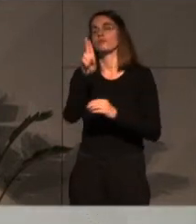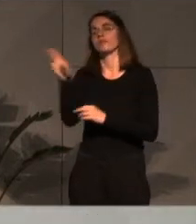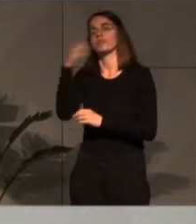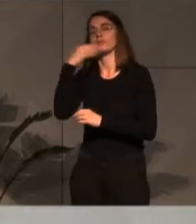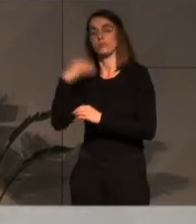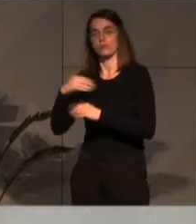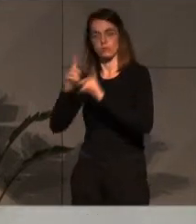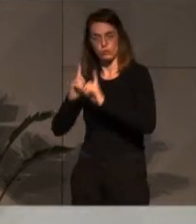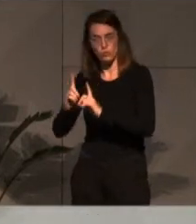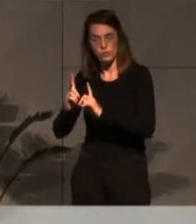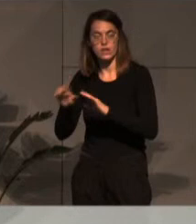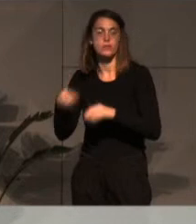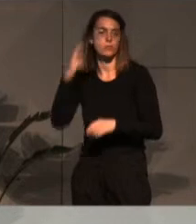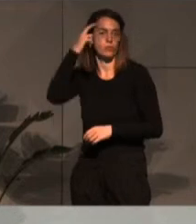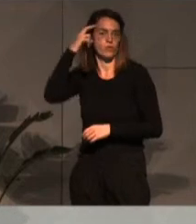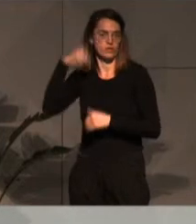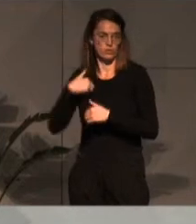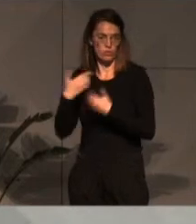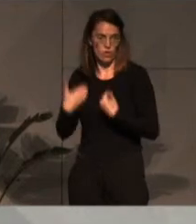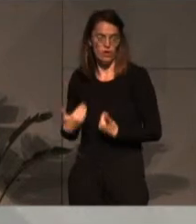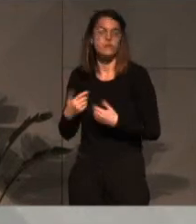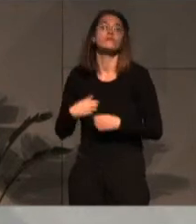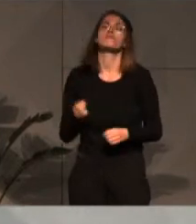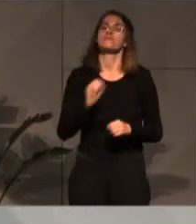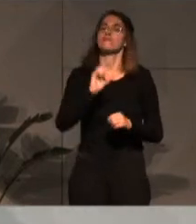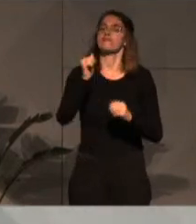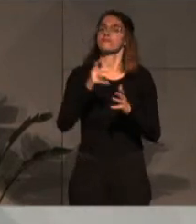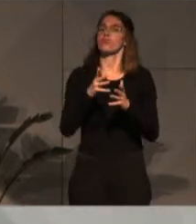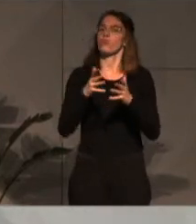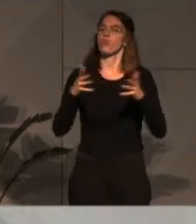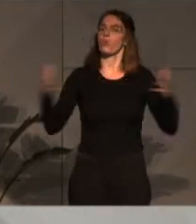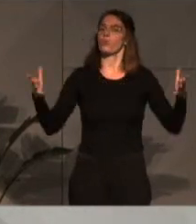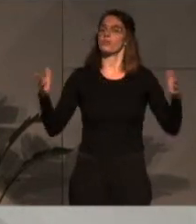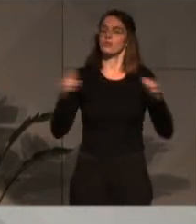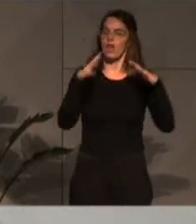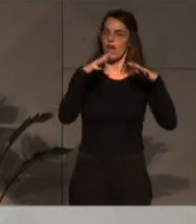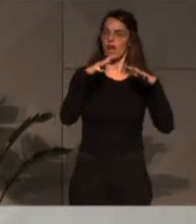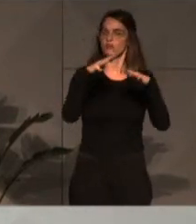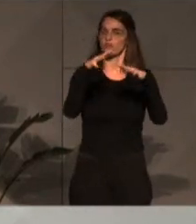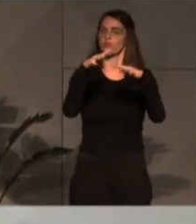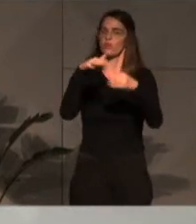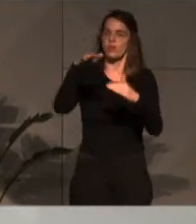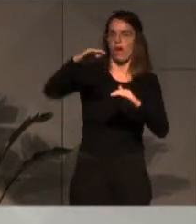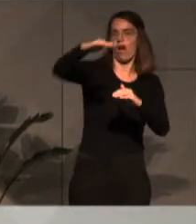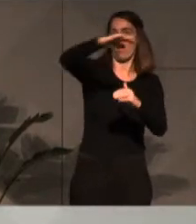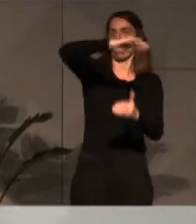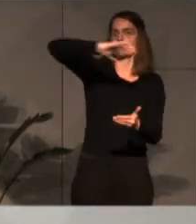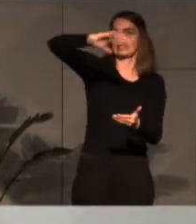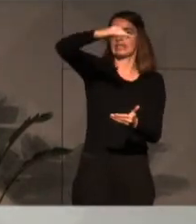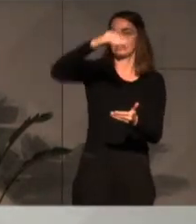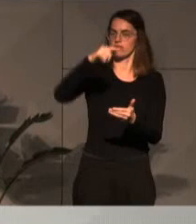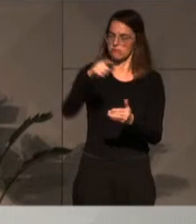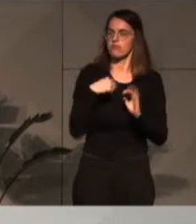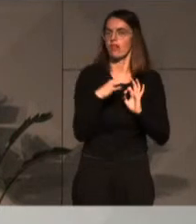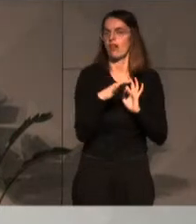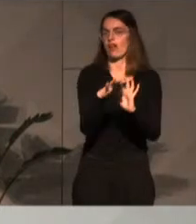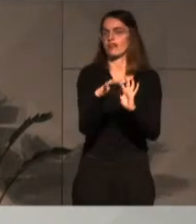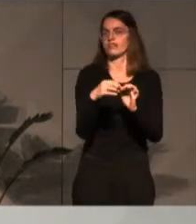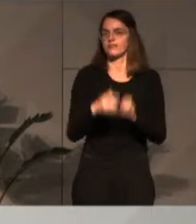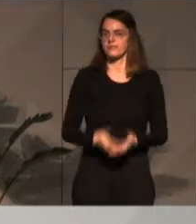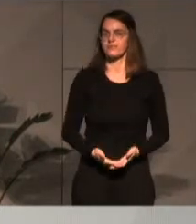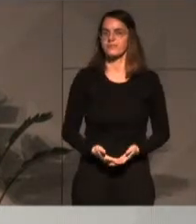research institute, and I'm a professor at Potsdam University, and I'm a head of the biggest Arctic research mission of